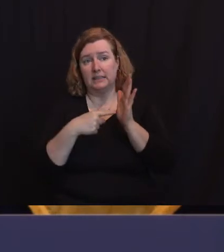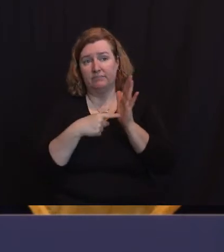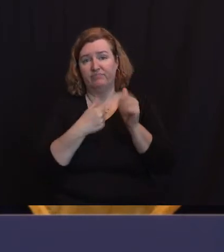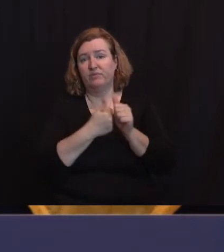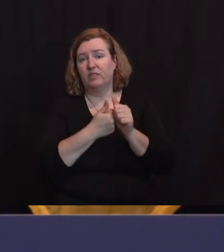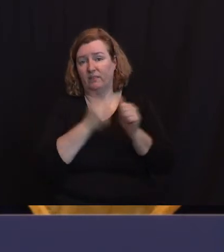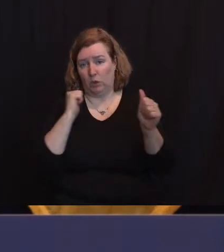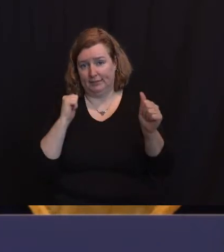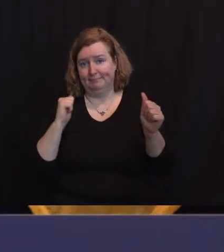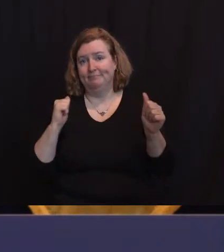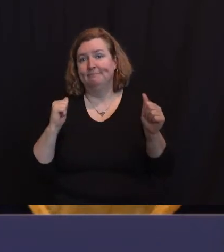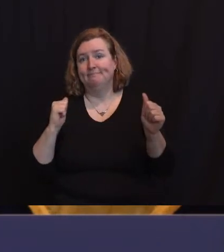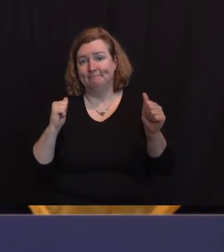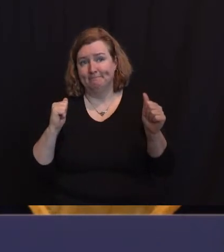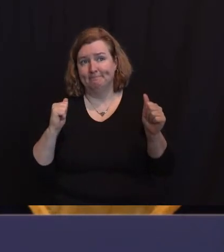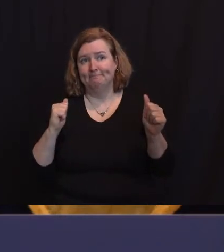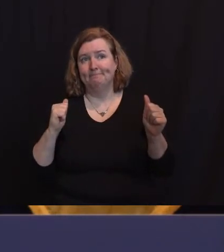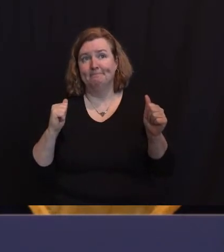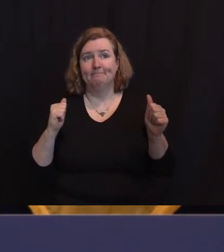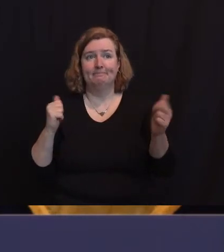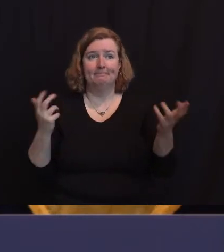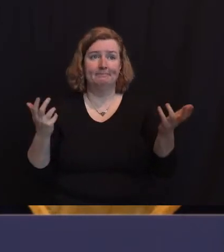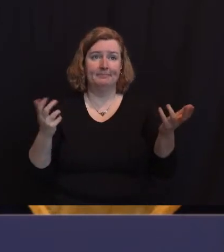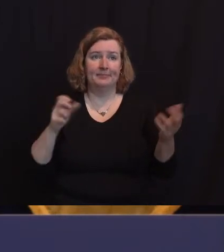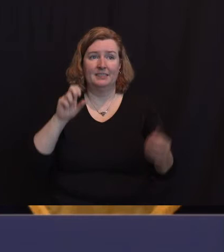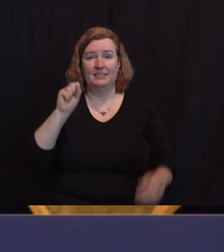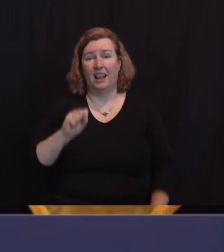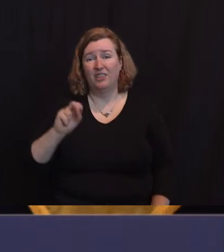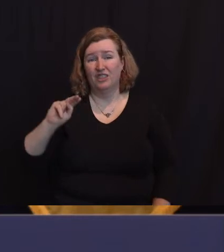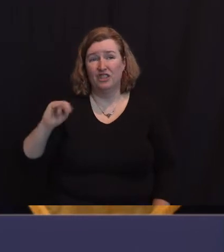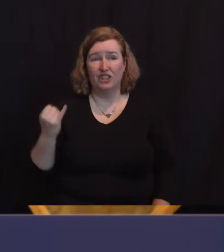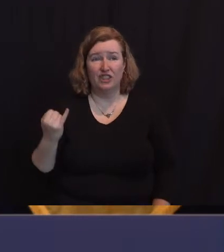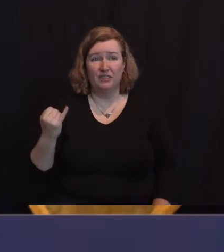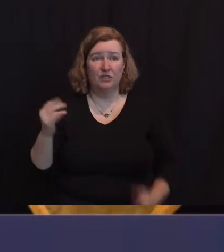Windport, SDA projects.